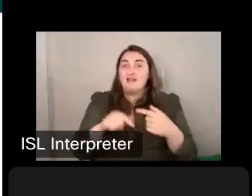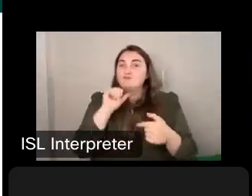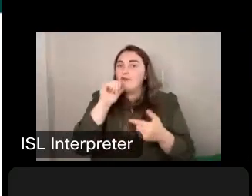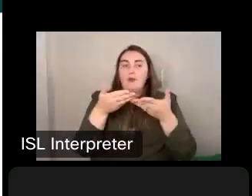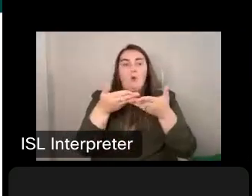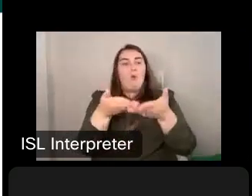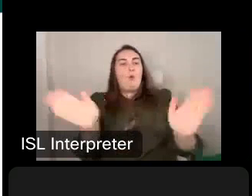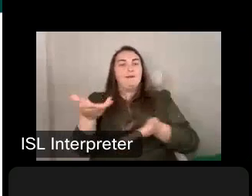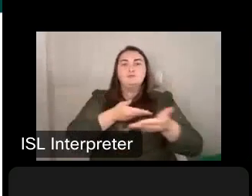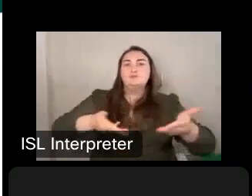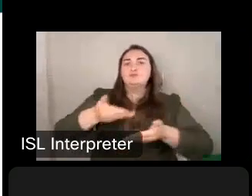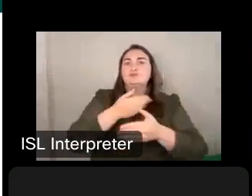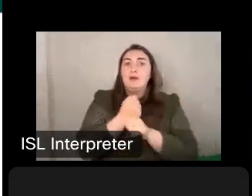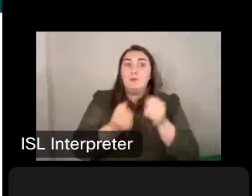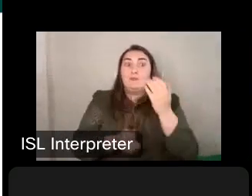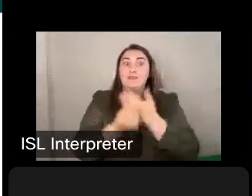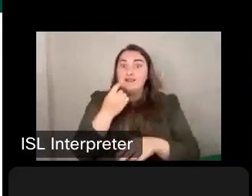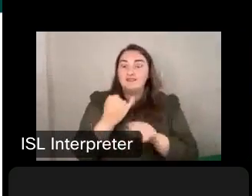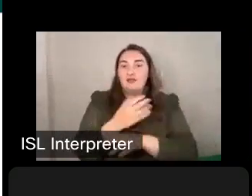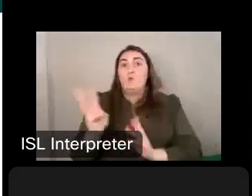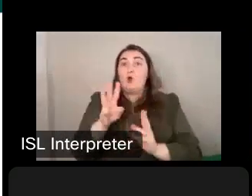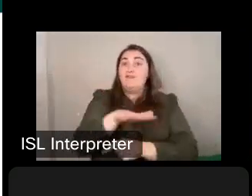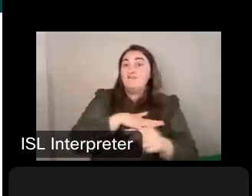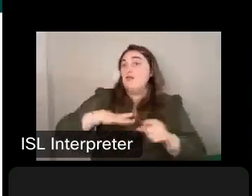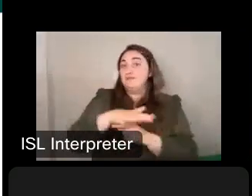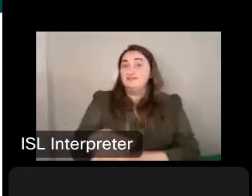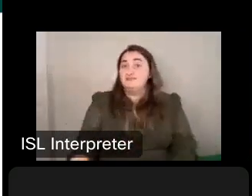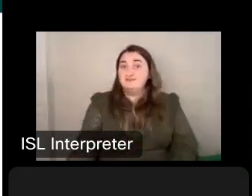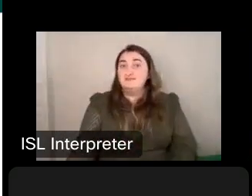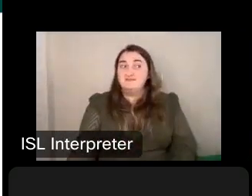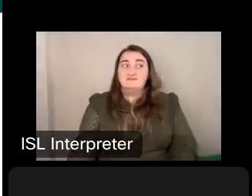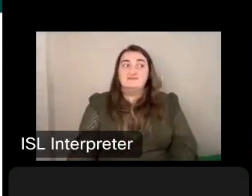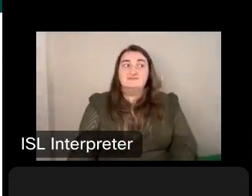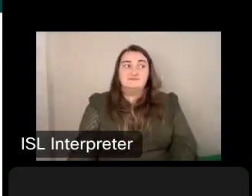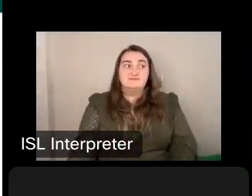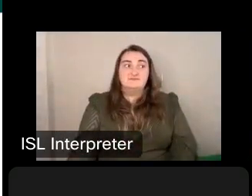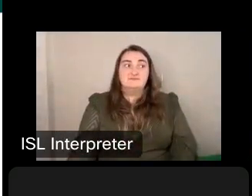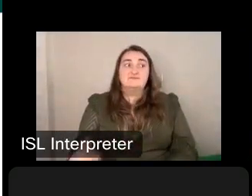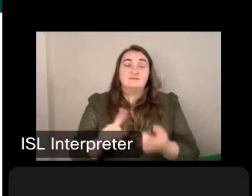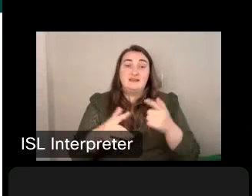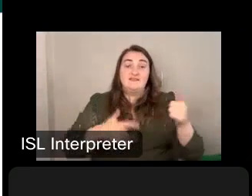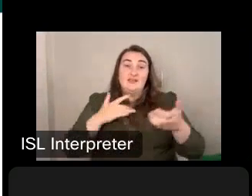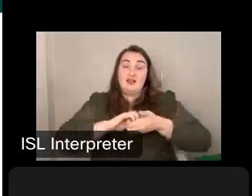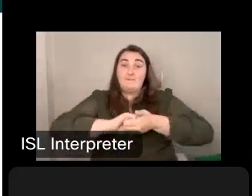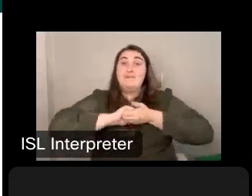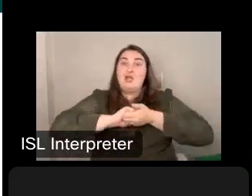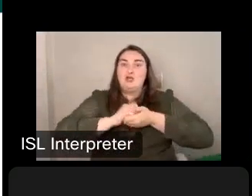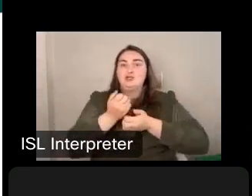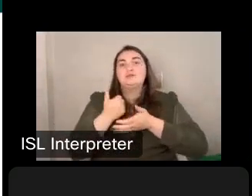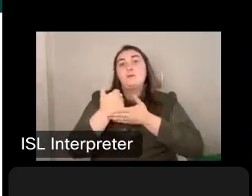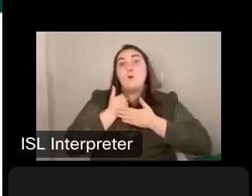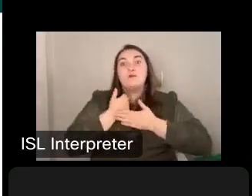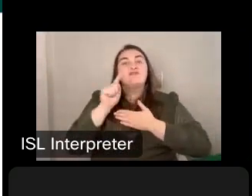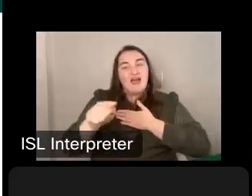about the adverse events in the workplace. And they felt that the peer support was crucial in the aftermath of the incident.